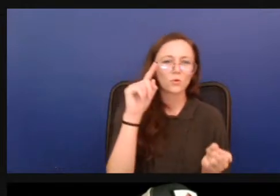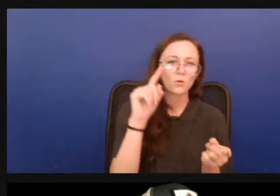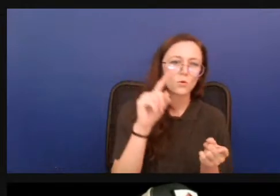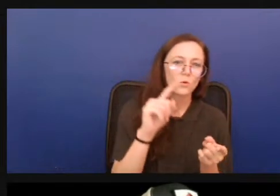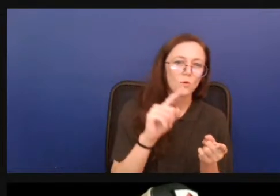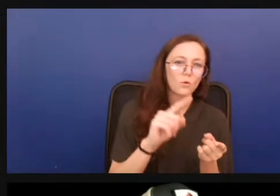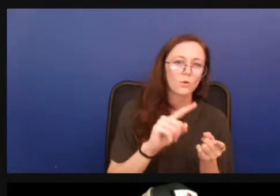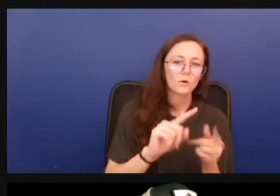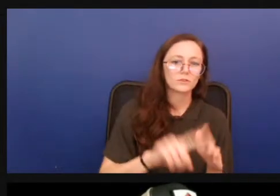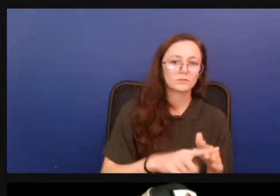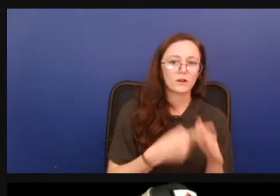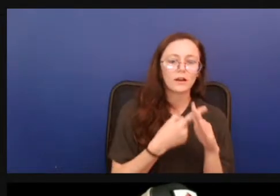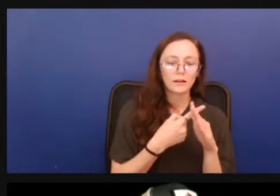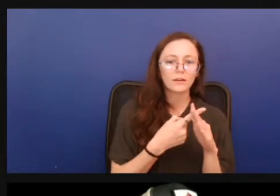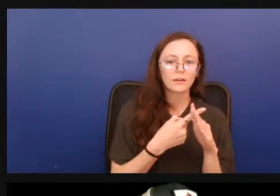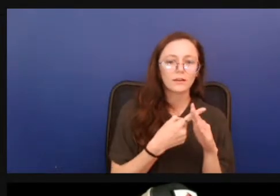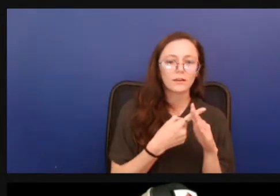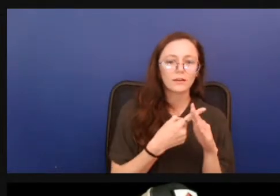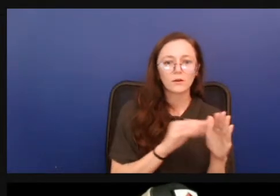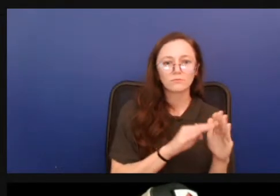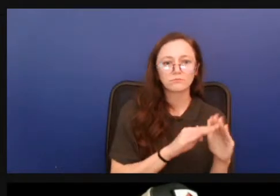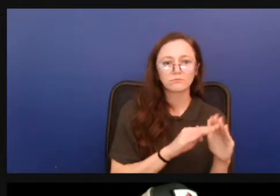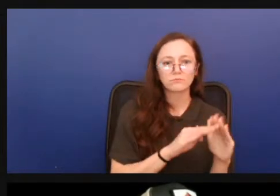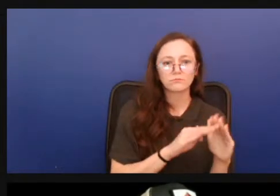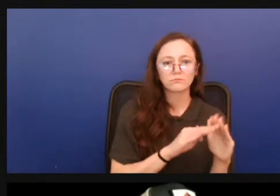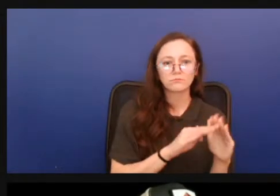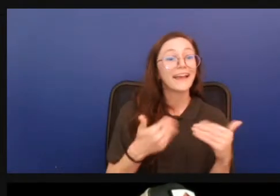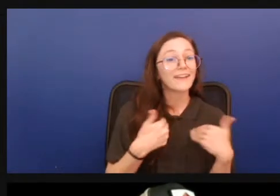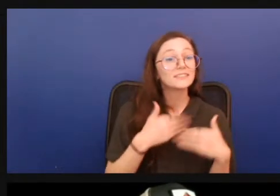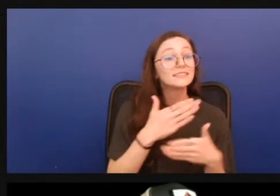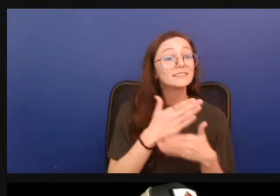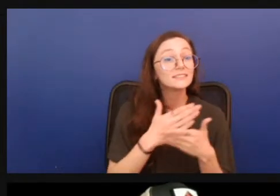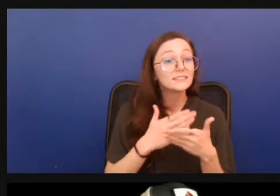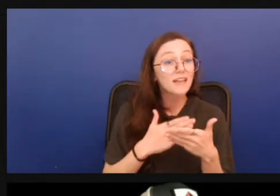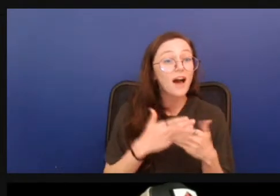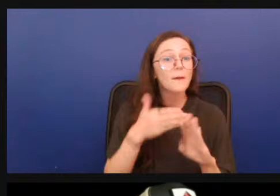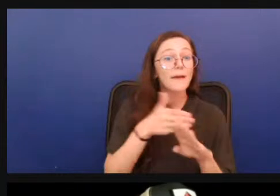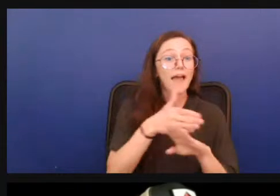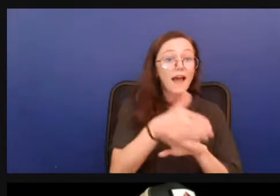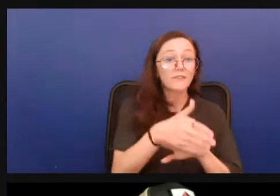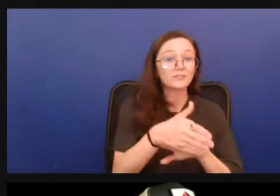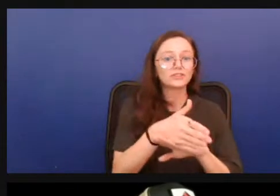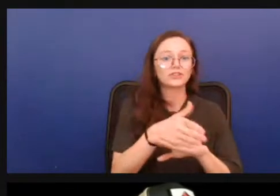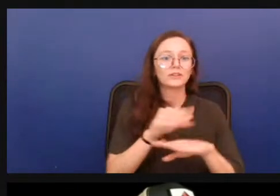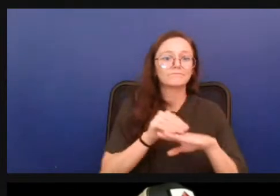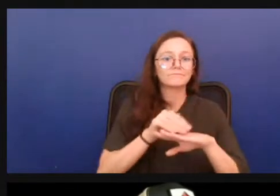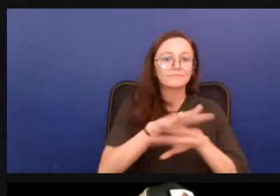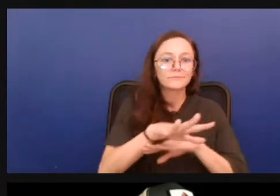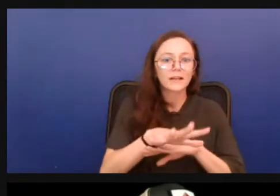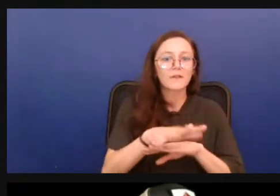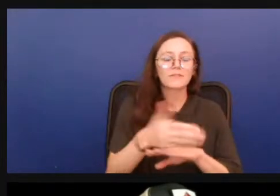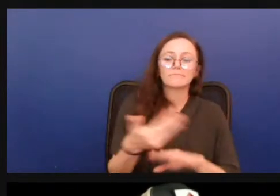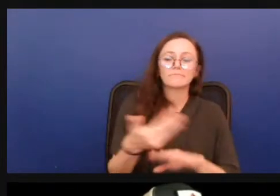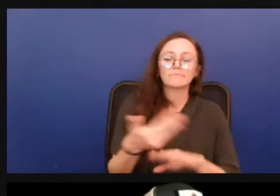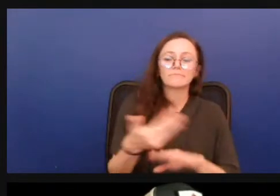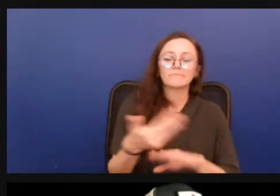some after effects of the previous intrusion pulse in December and November. This comes up,